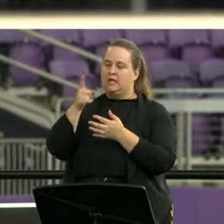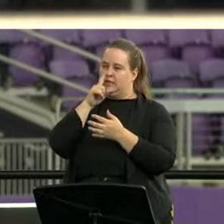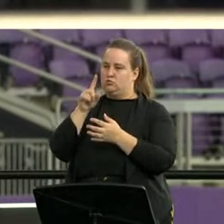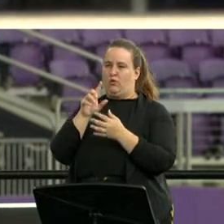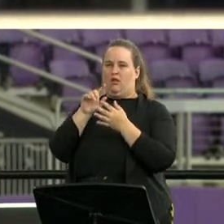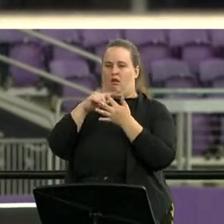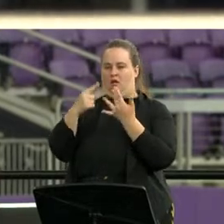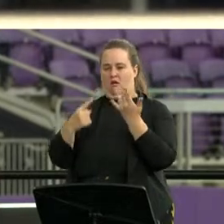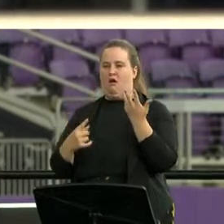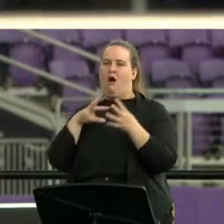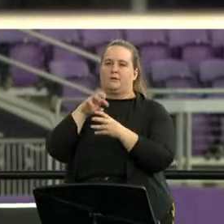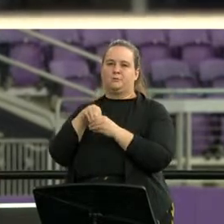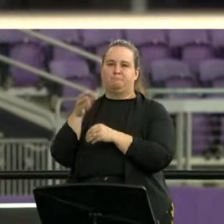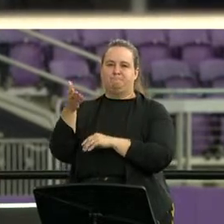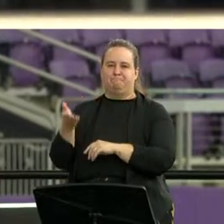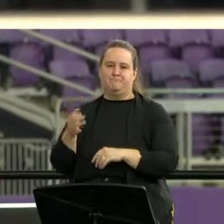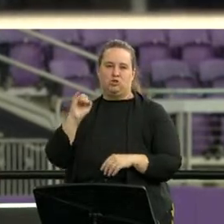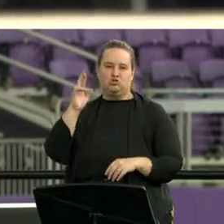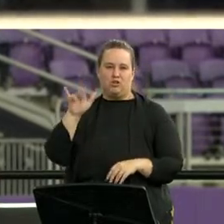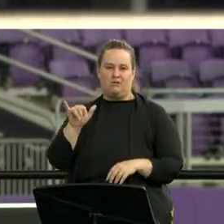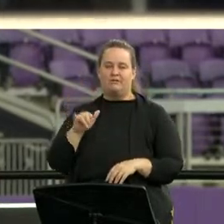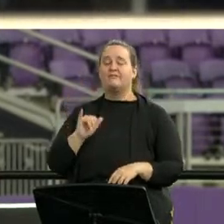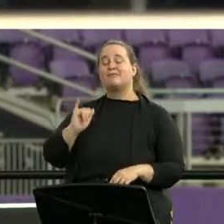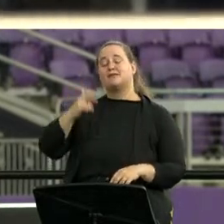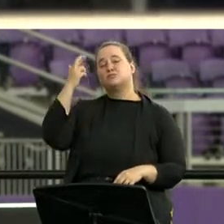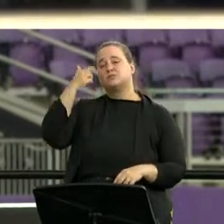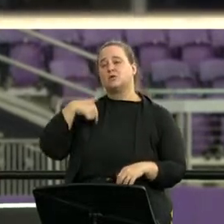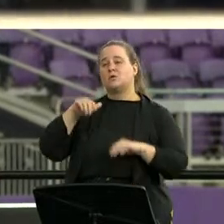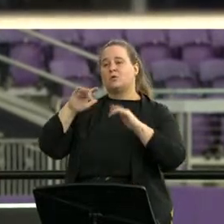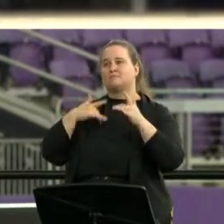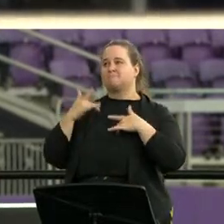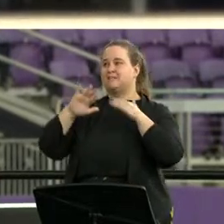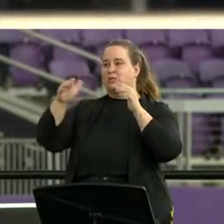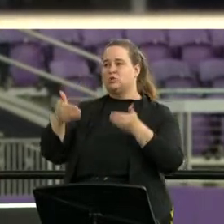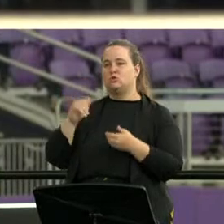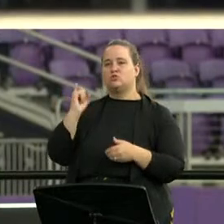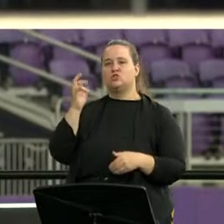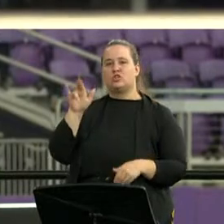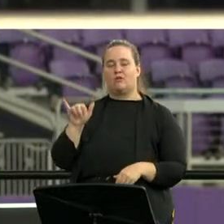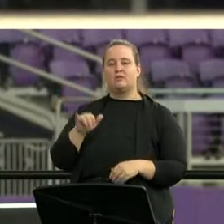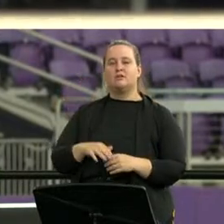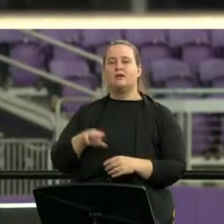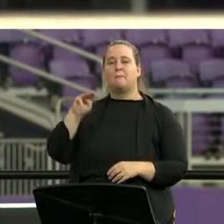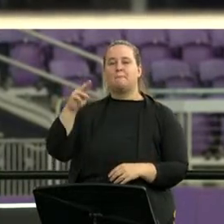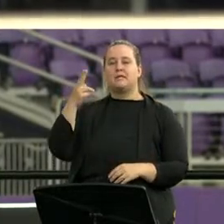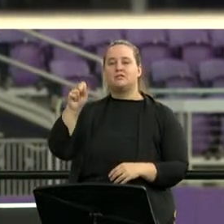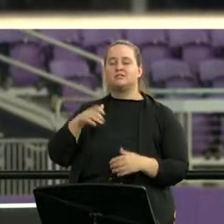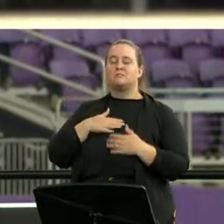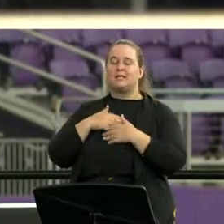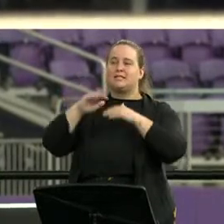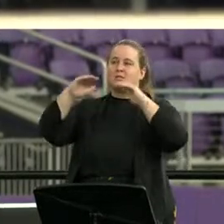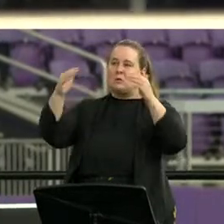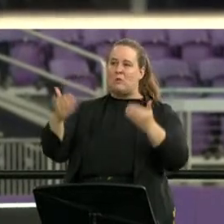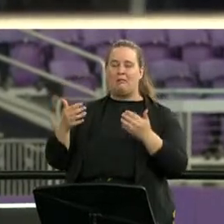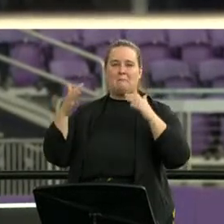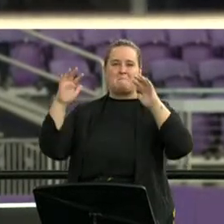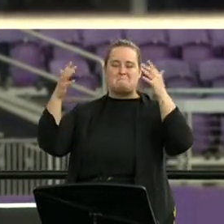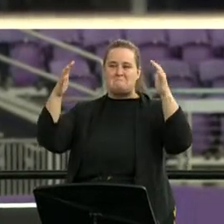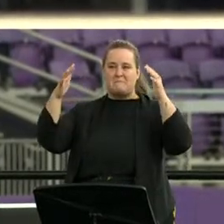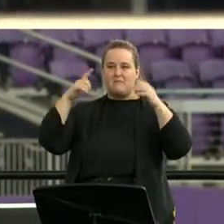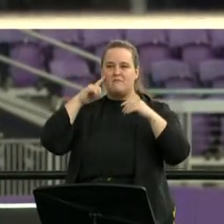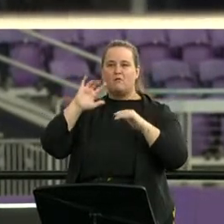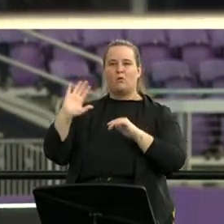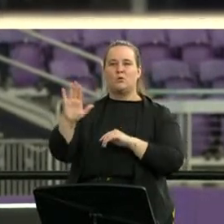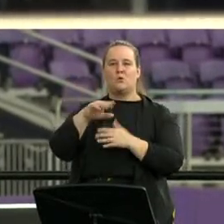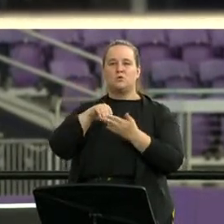these things. And that's why Macy and I are so excited to introduce Jerry. Minnetonka, please give a huge round of applause for